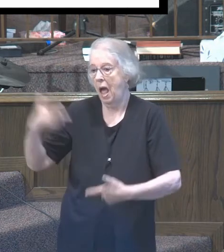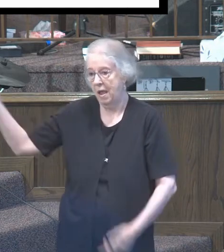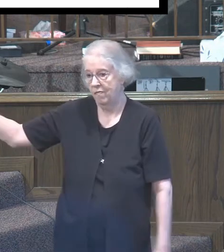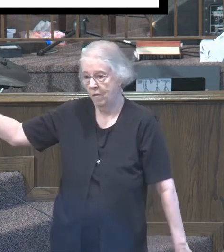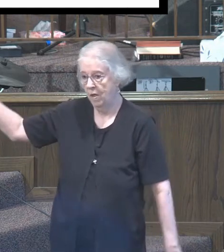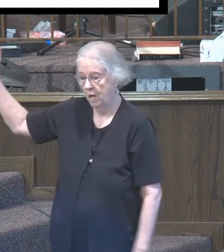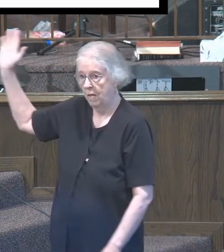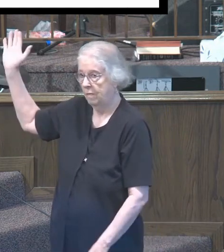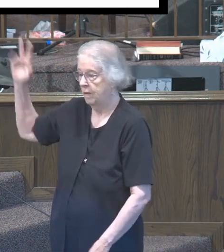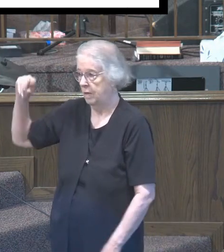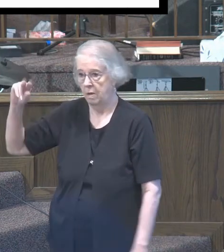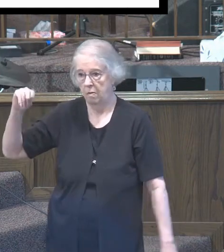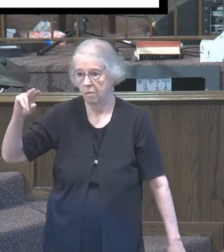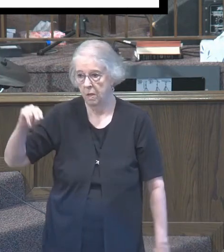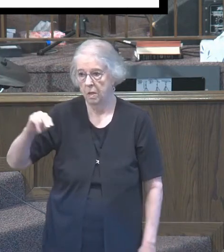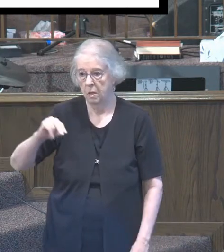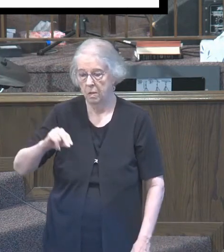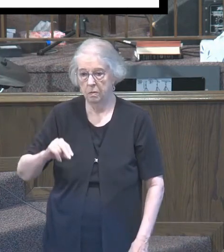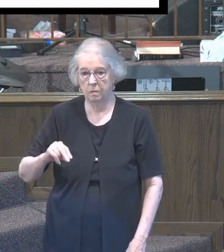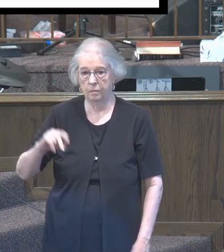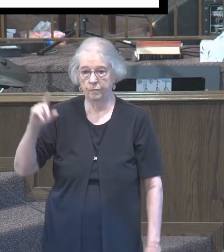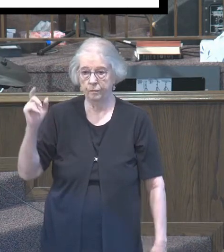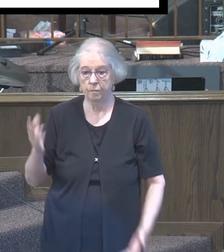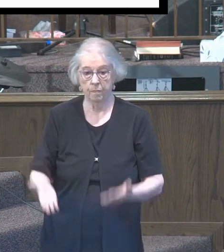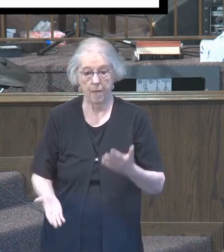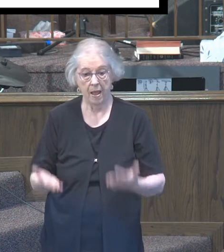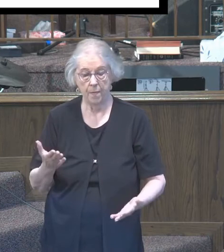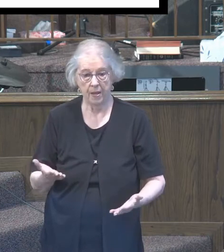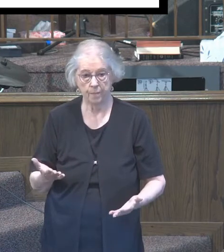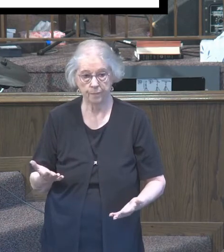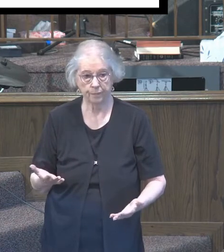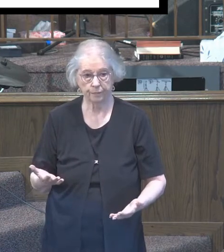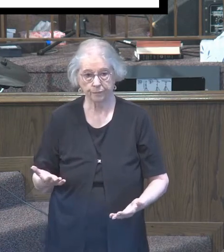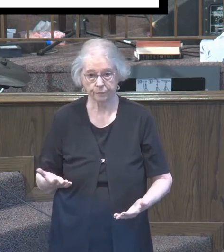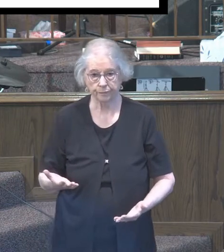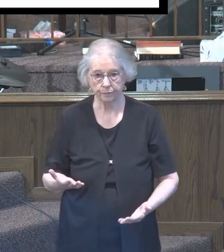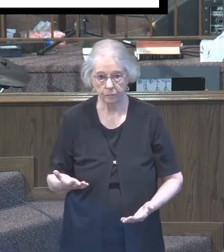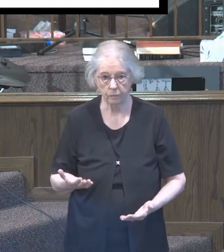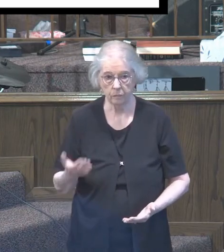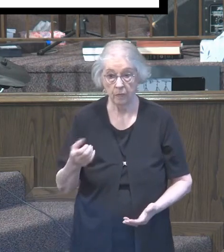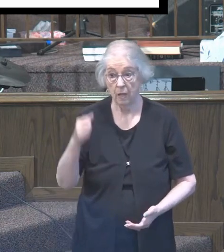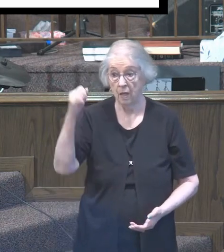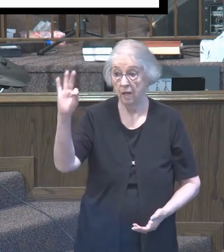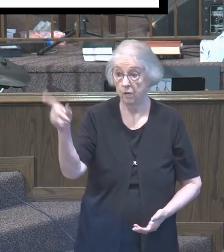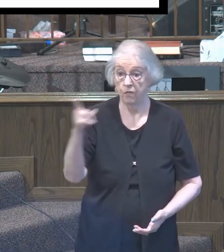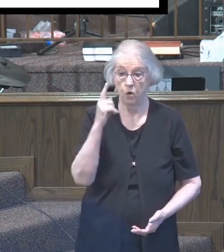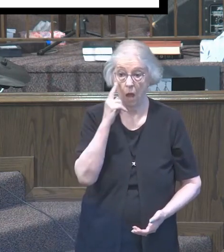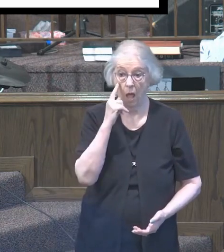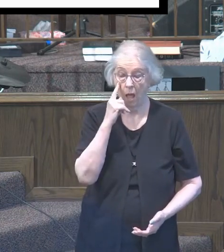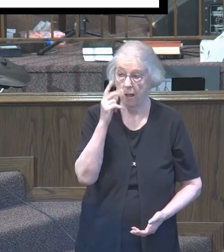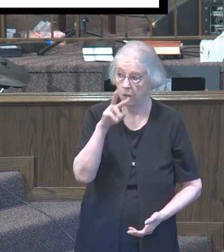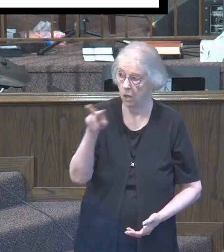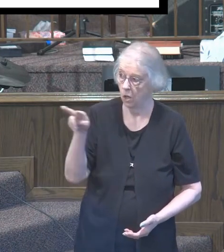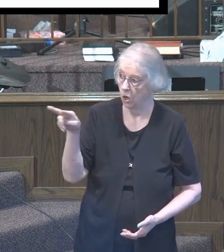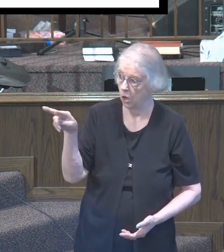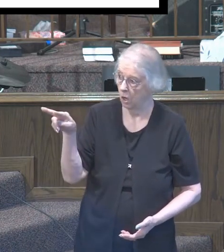do. You have to blind your right eye the moment you catch it in a lustful leer. You have